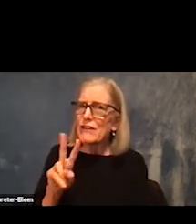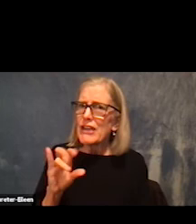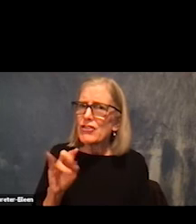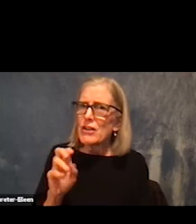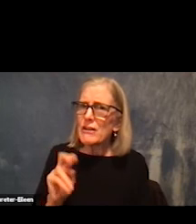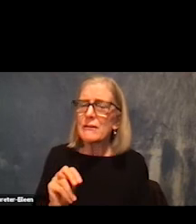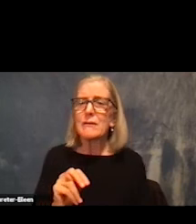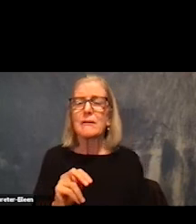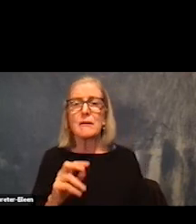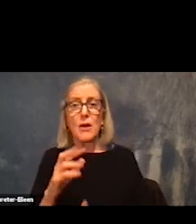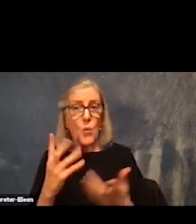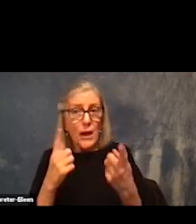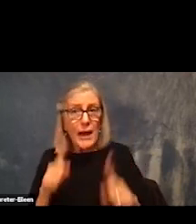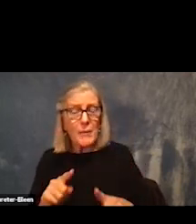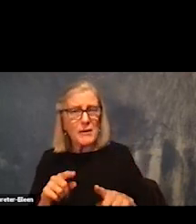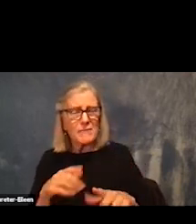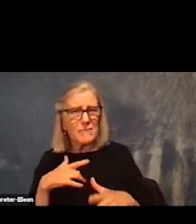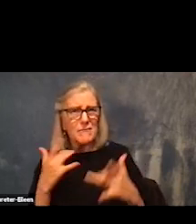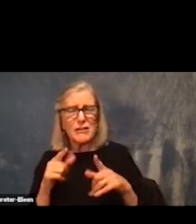Okay. Anything else?